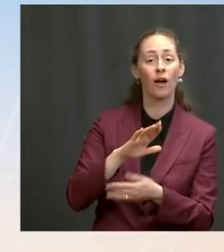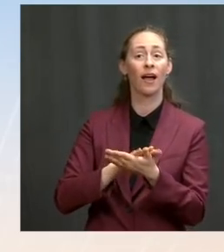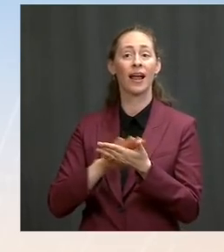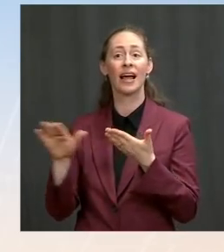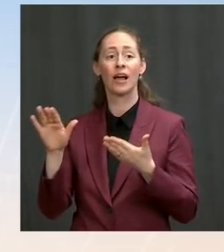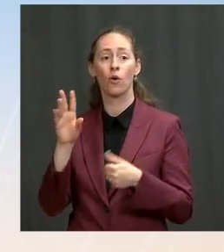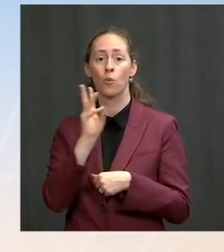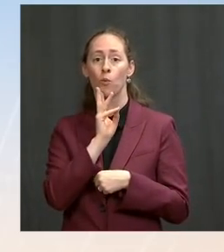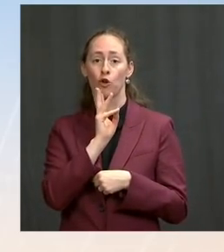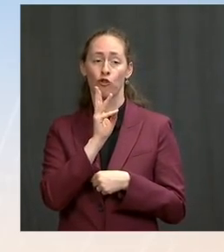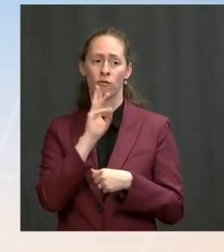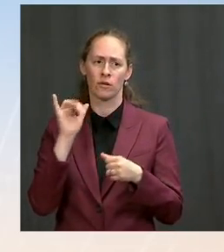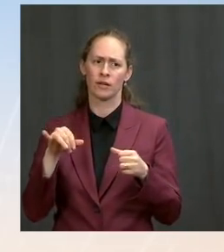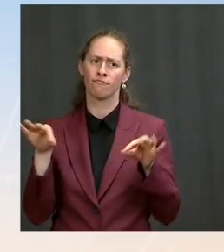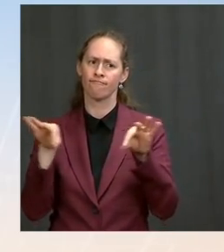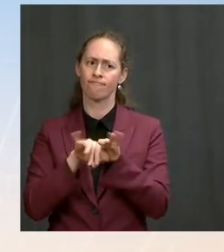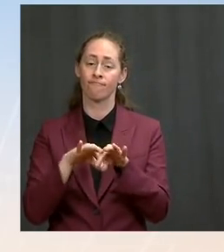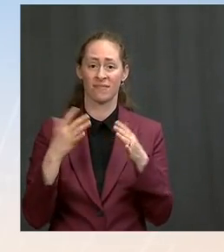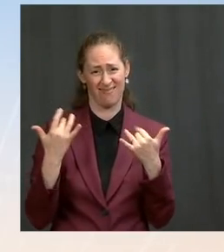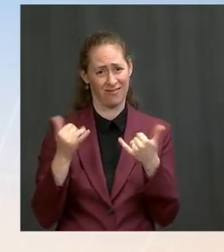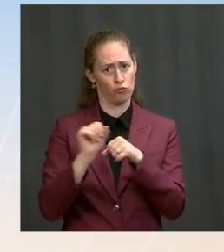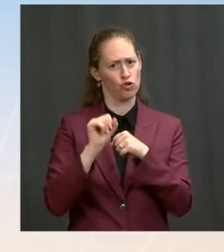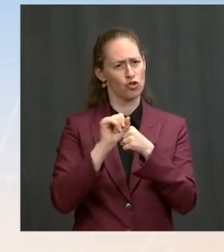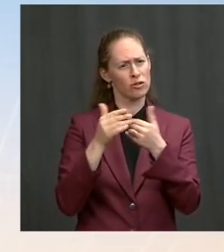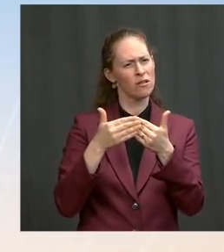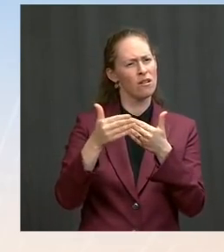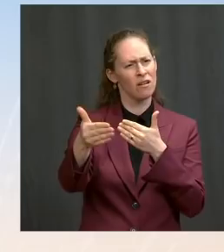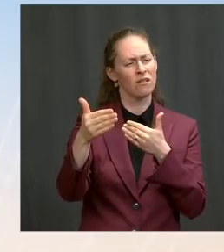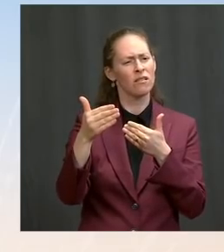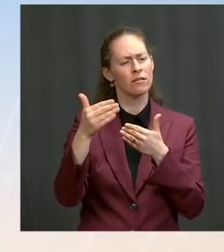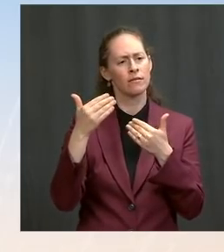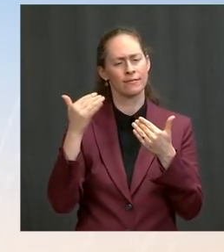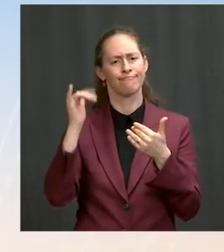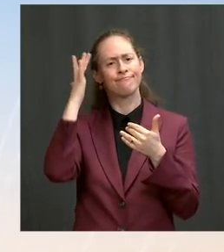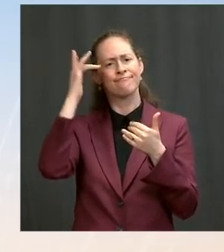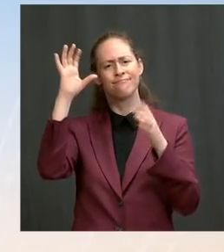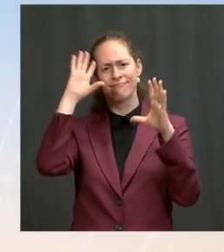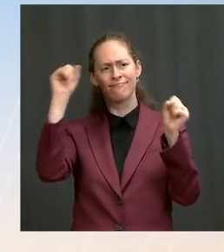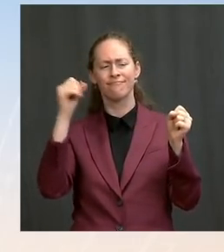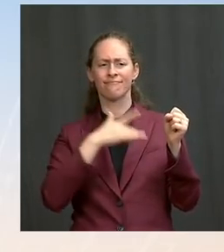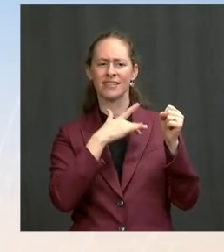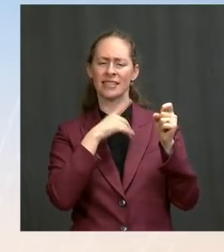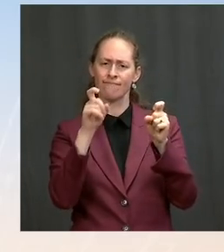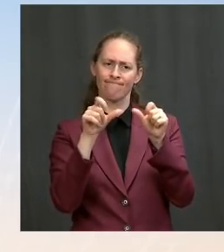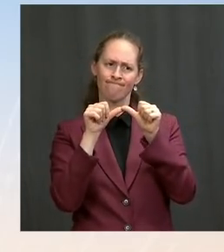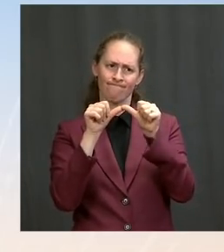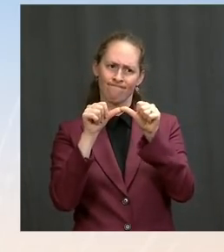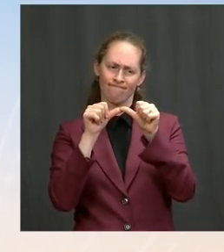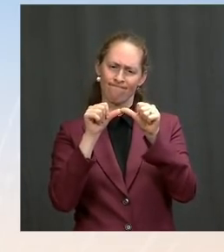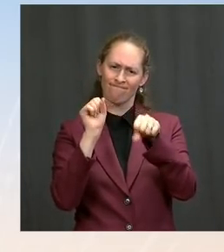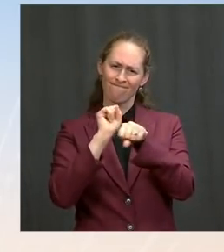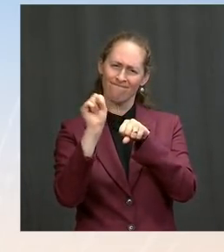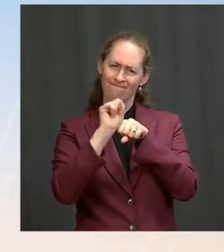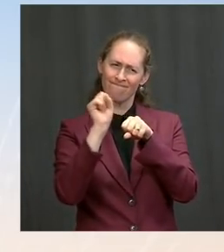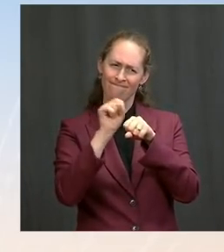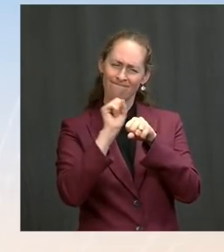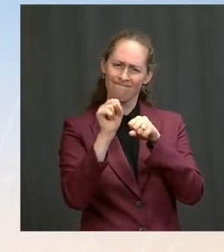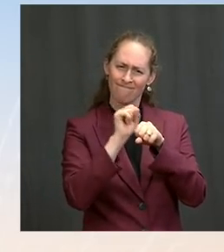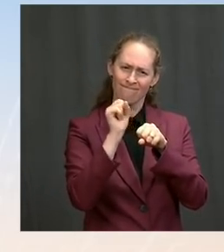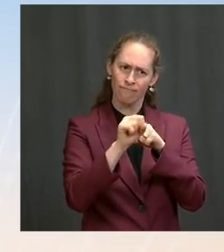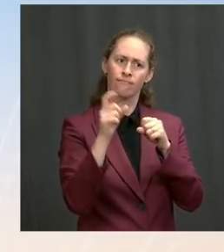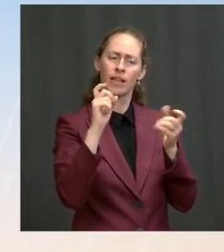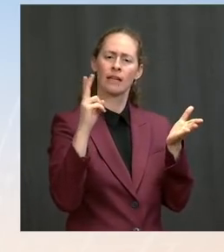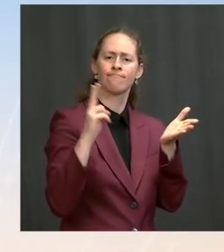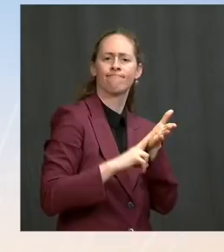done, which is why the president will continue championing his full American Jobs Plan. President Biden's leadership on responding